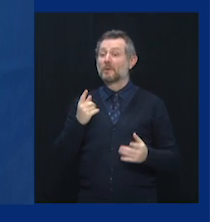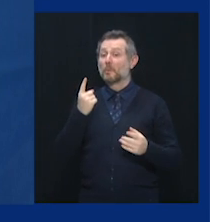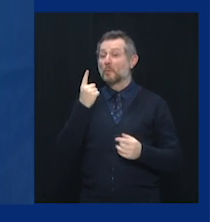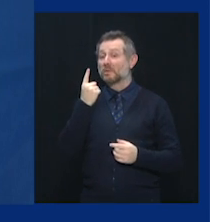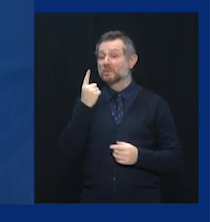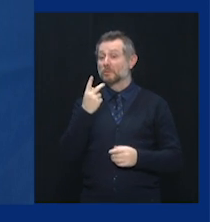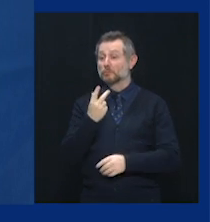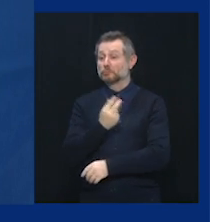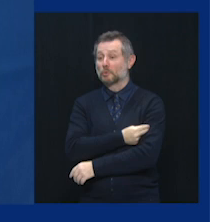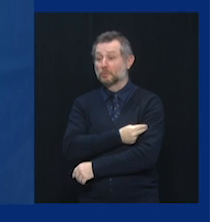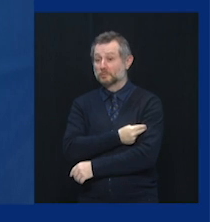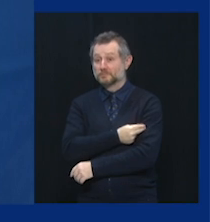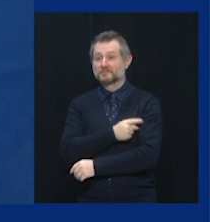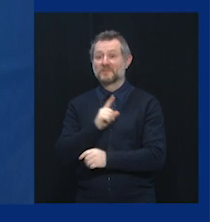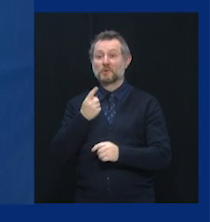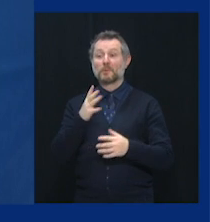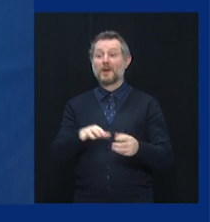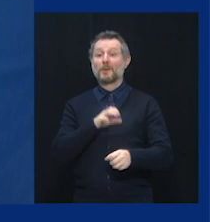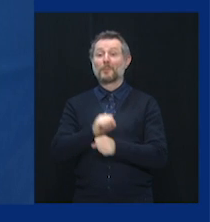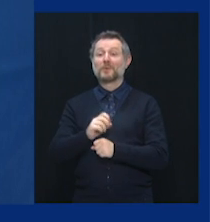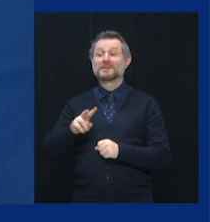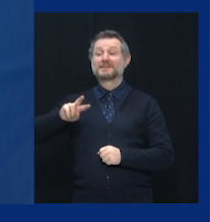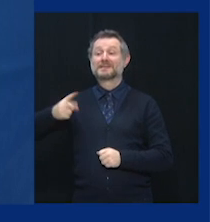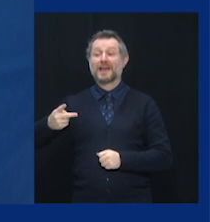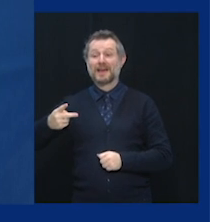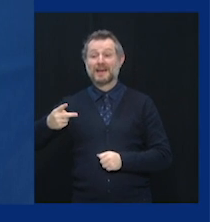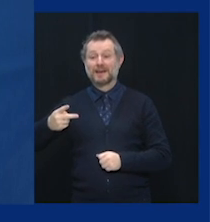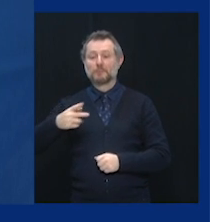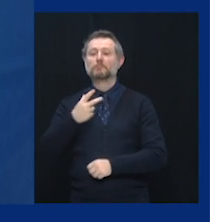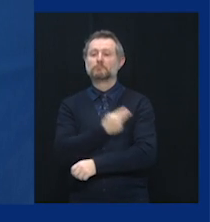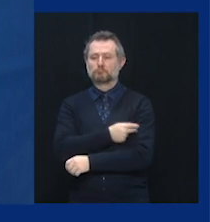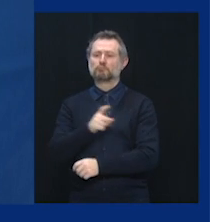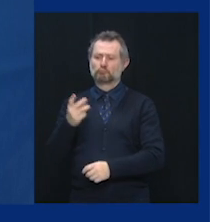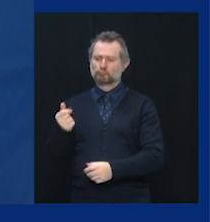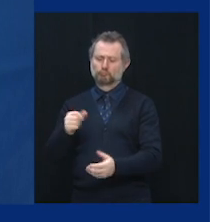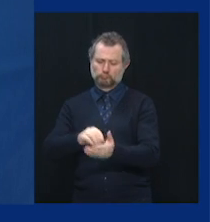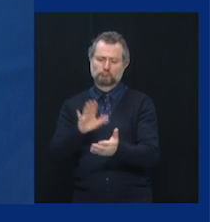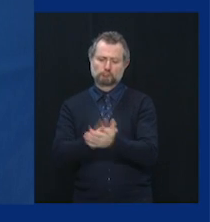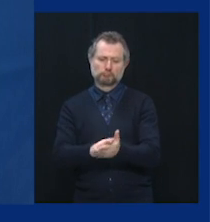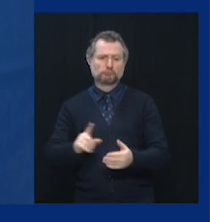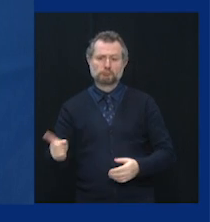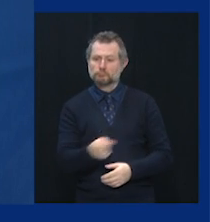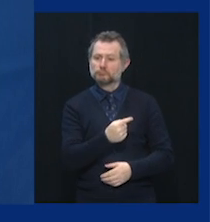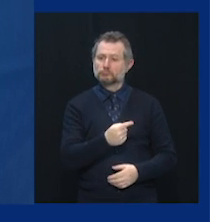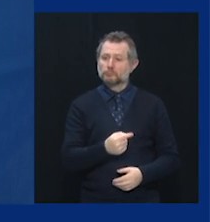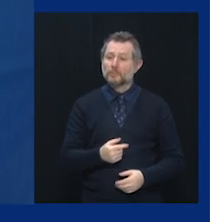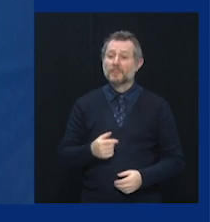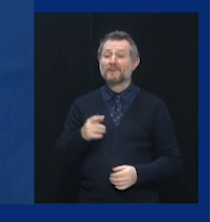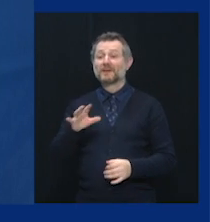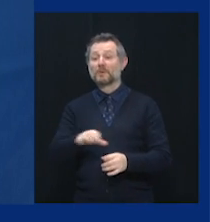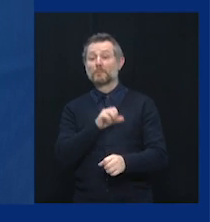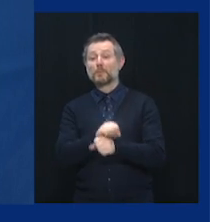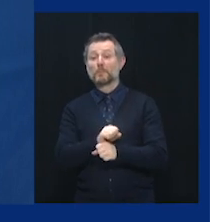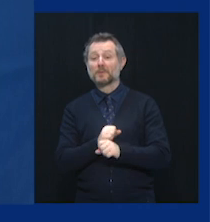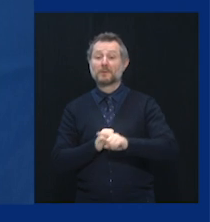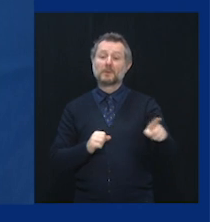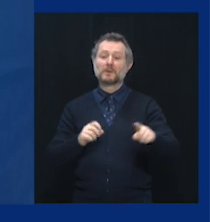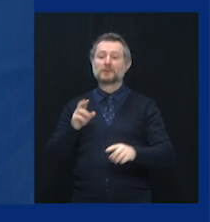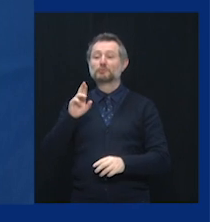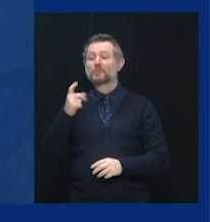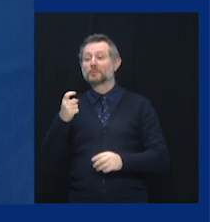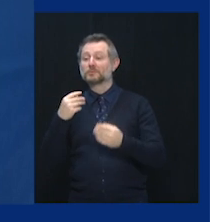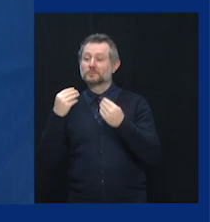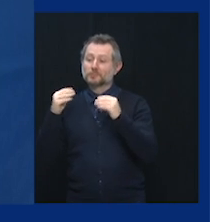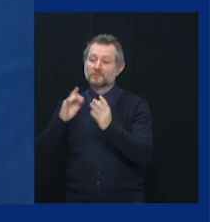going to get it. If you made an appointment at a pharmacy, we told the pharmacies, we're going to give